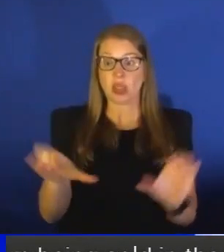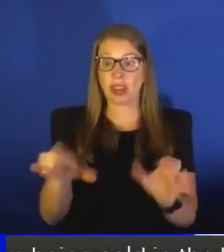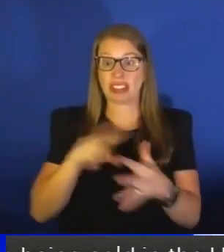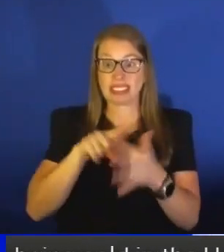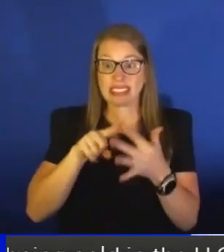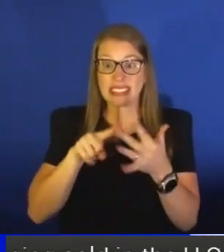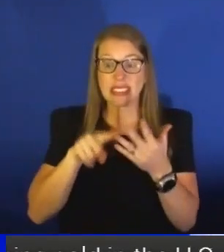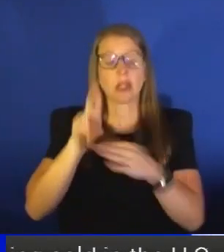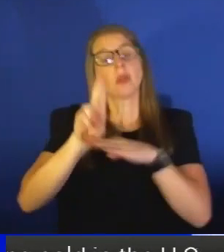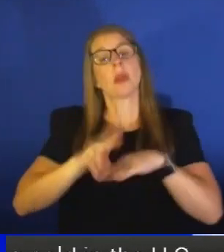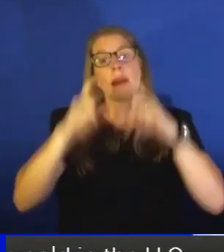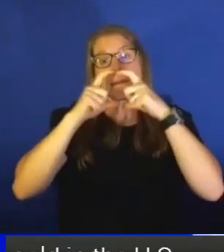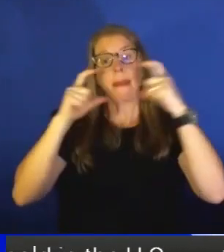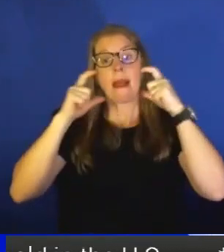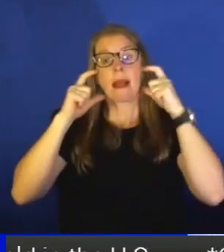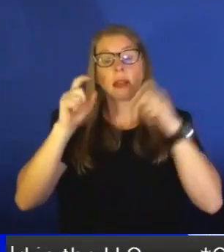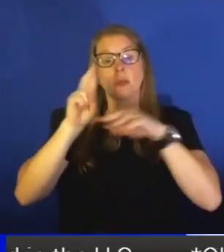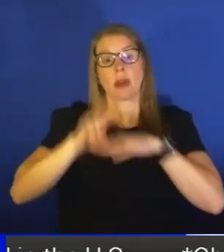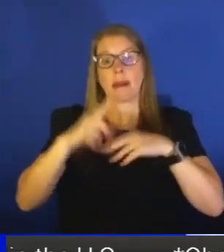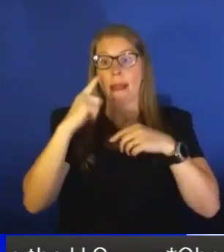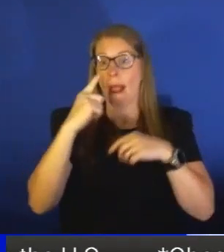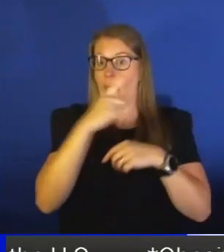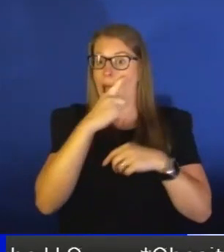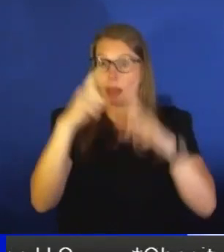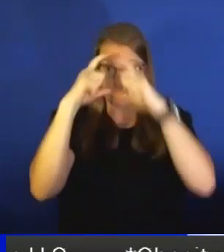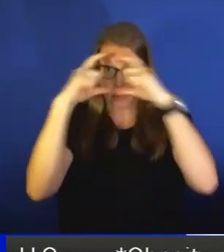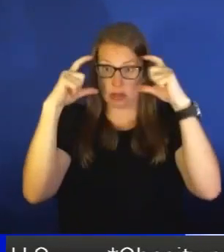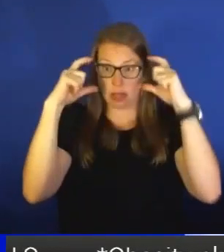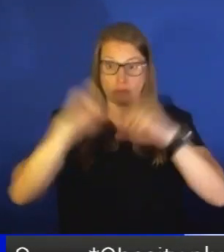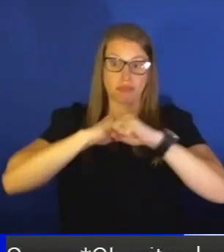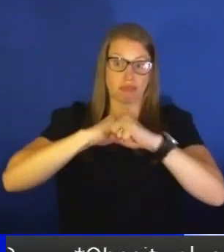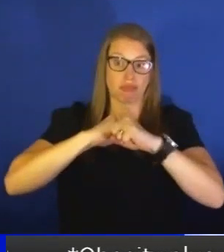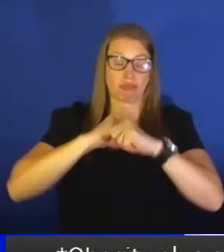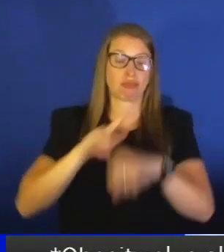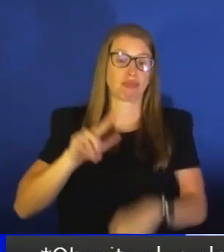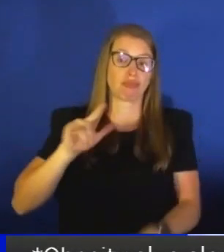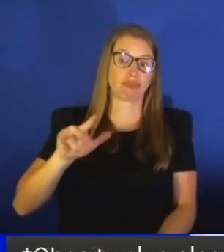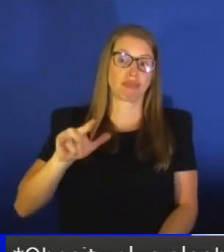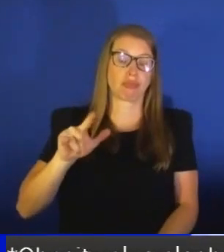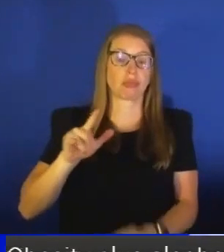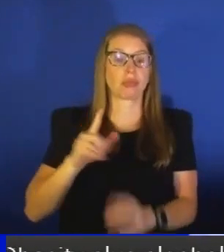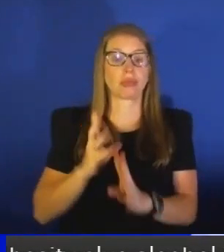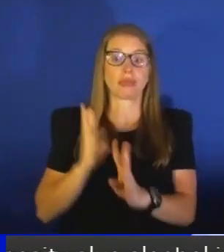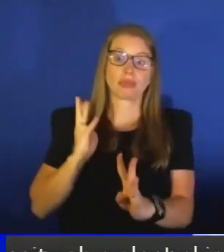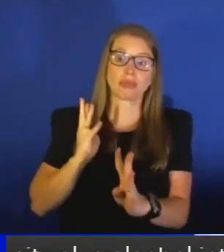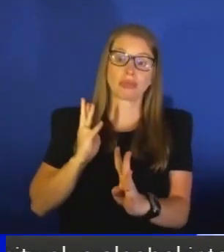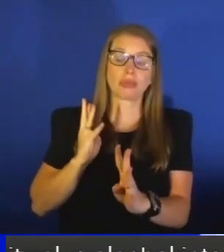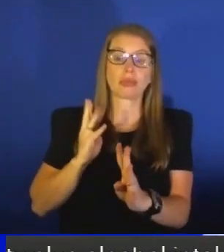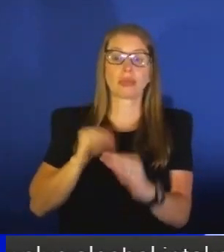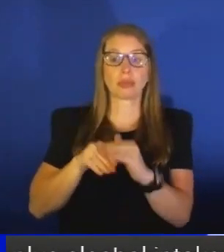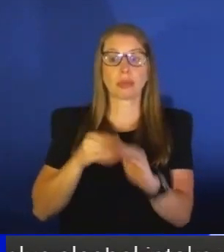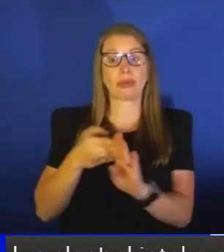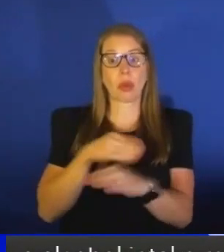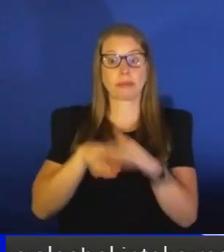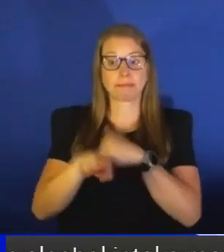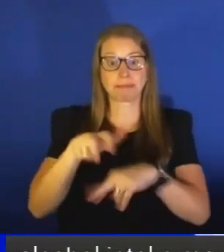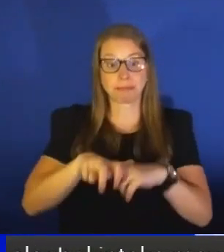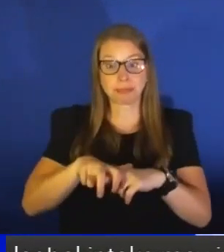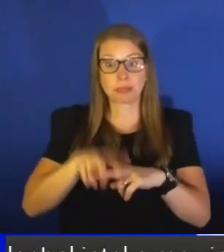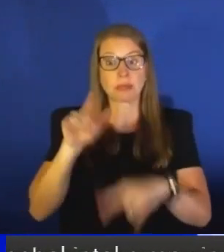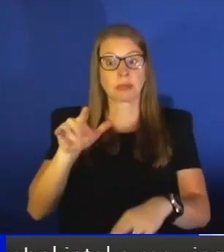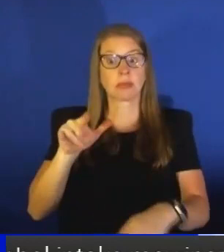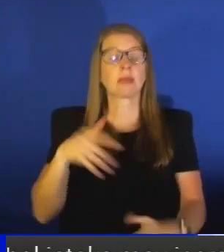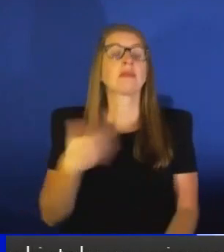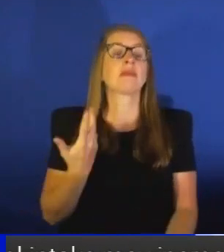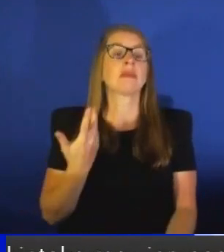the mask, even wearing eye protection on the plane, in the air terminal or any other terminals that you're in, or any other transportation, is